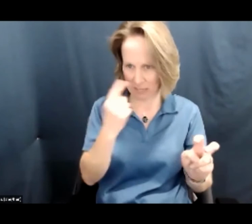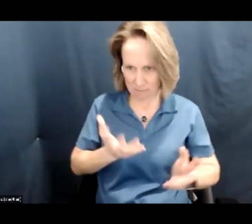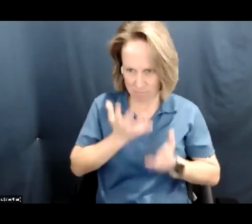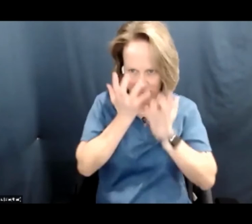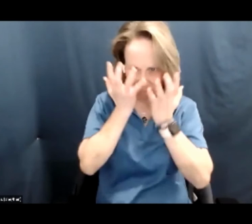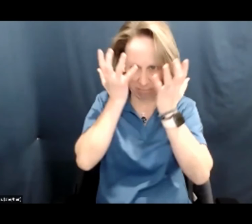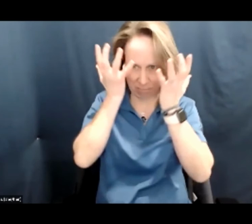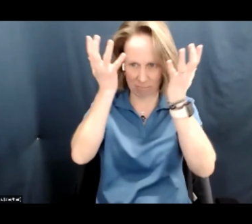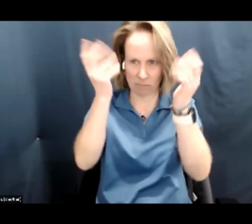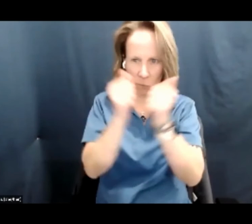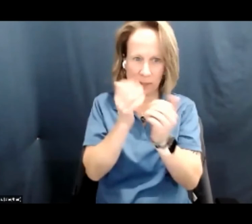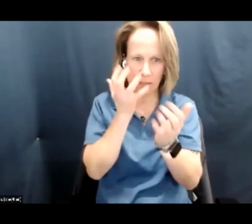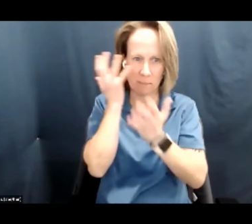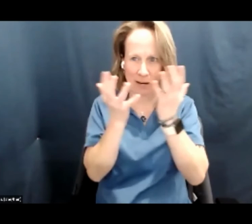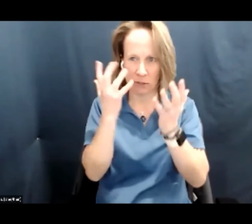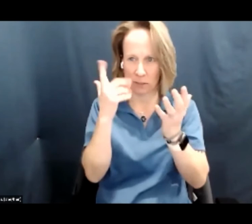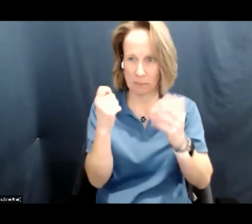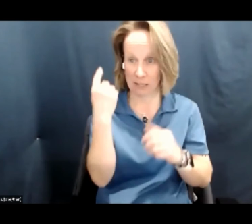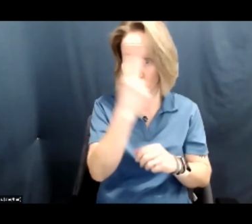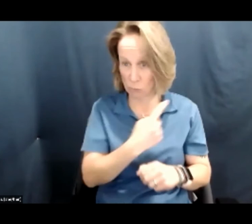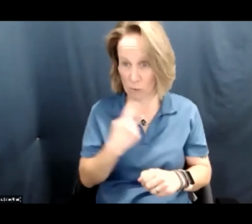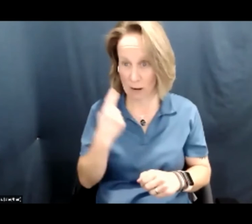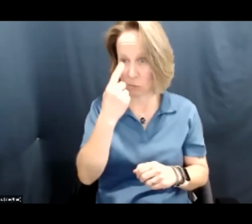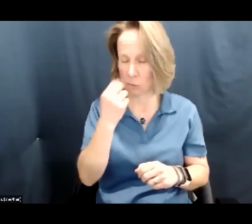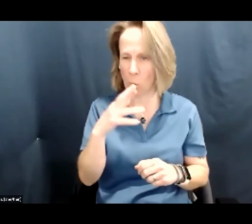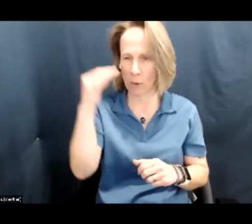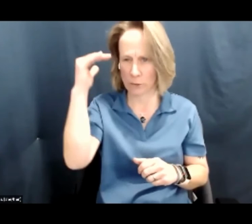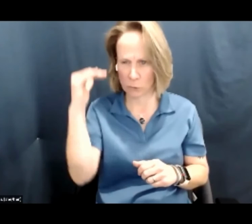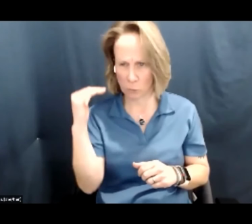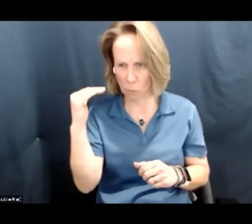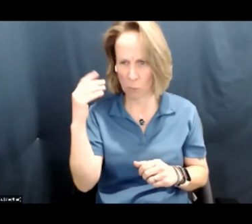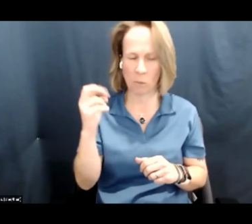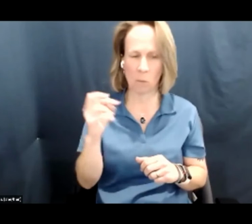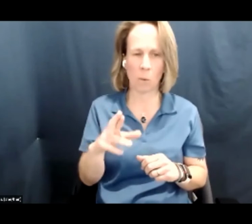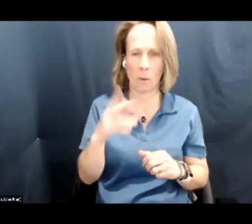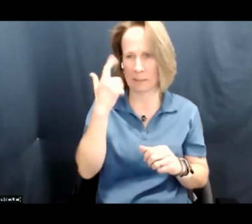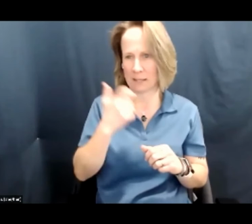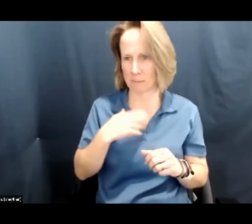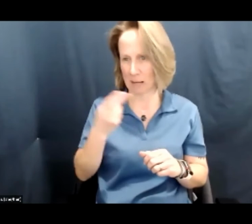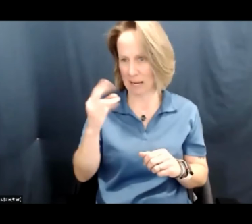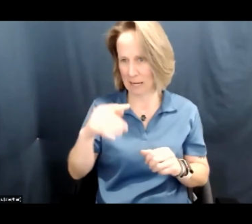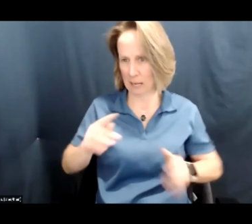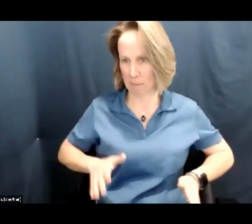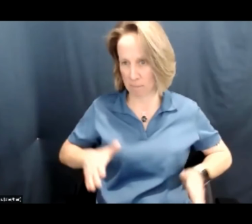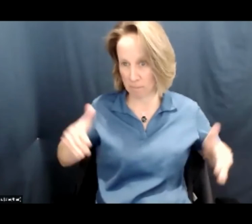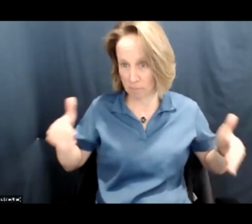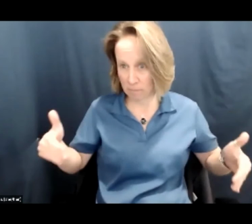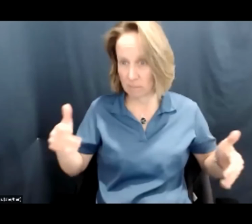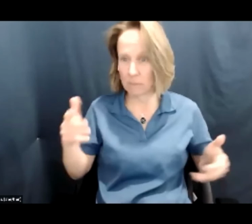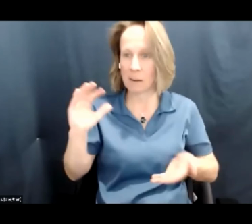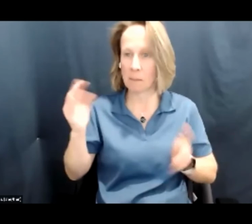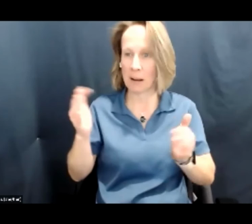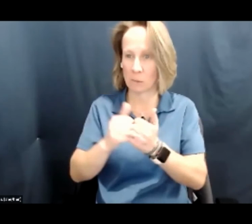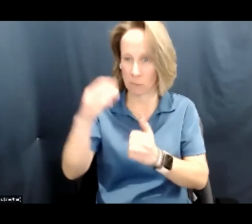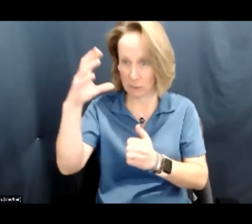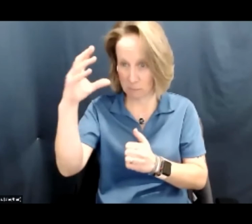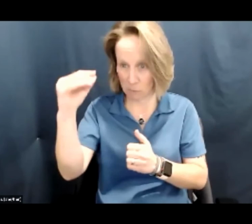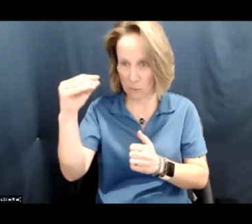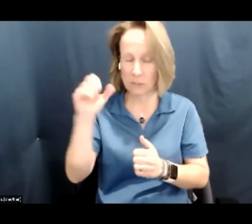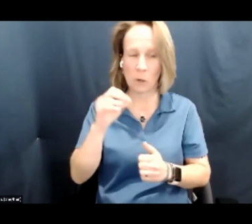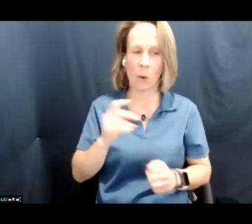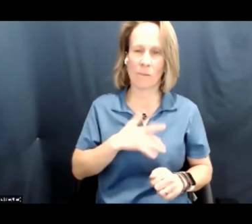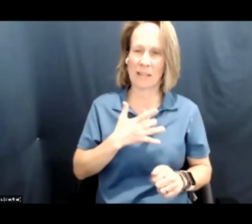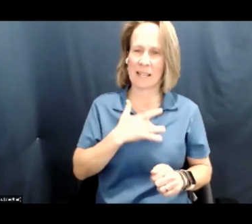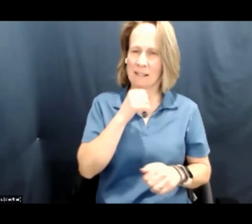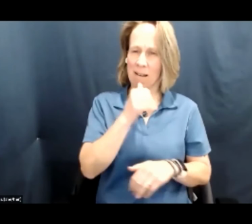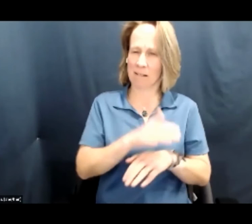of how round my face is, or because how short I am, or because my hips are wider than a boy's, right? And so it's feeling that discomfort with